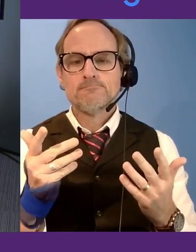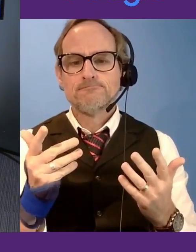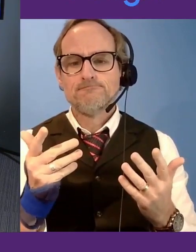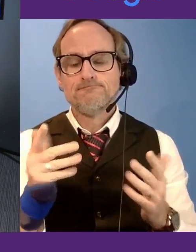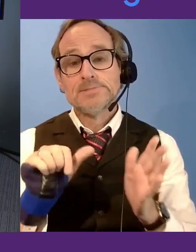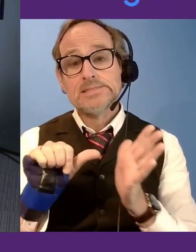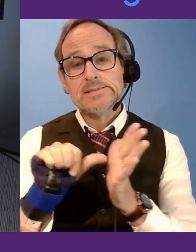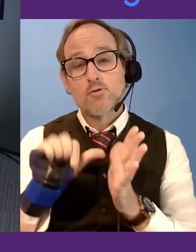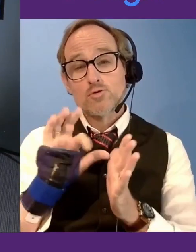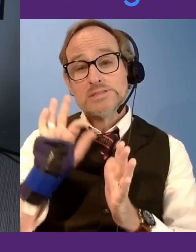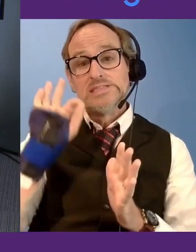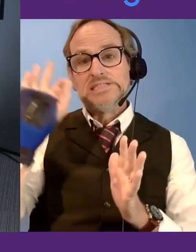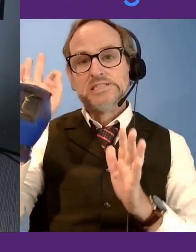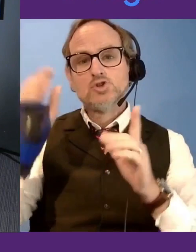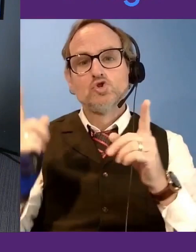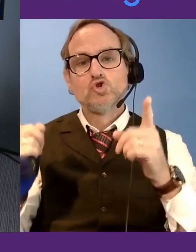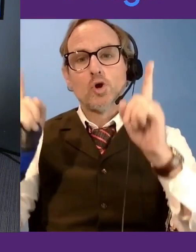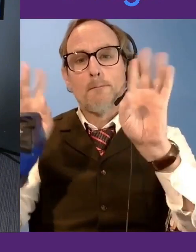advice would be